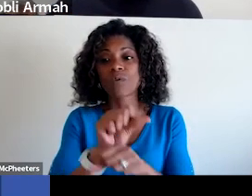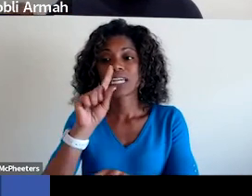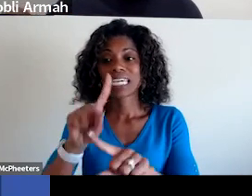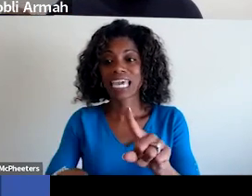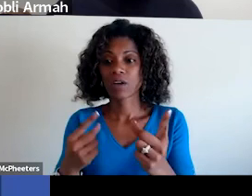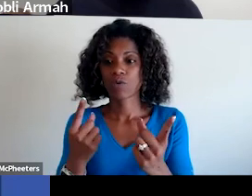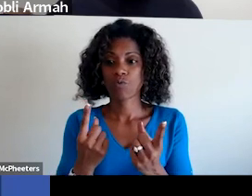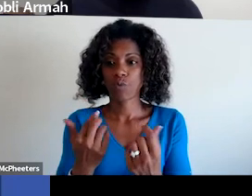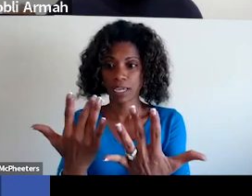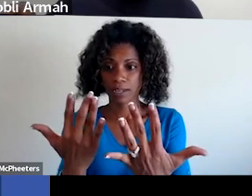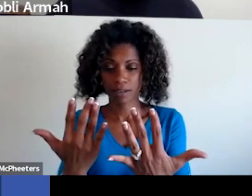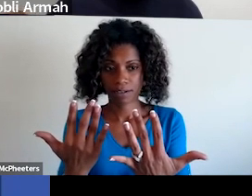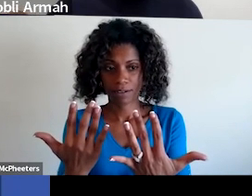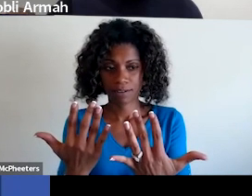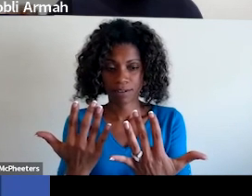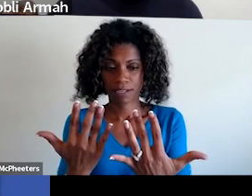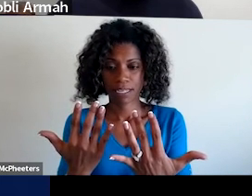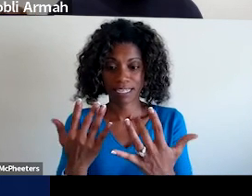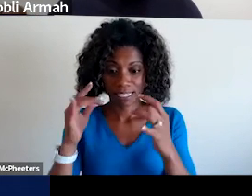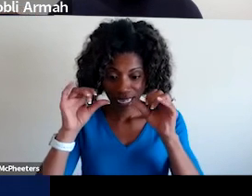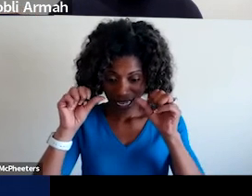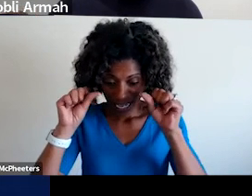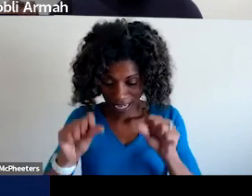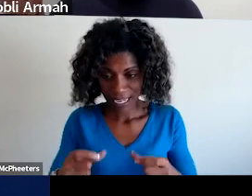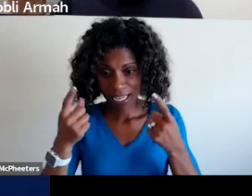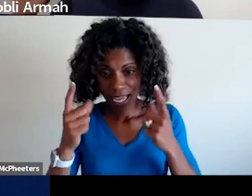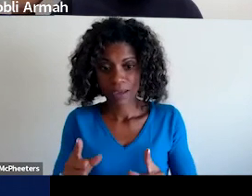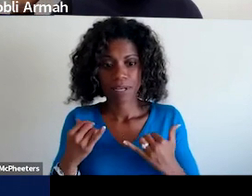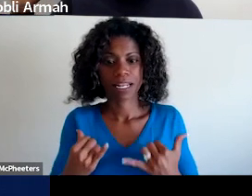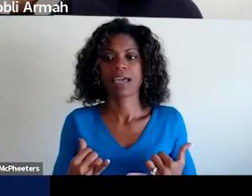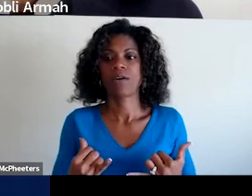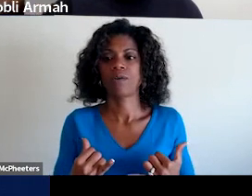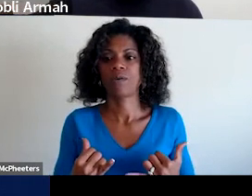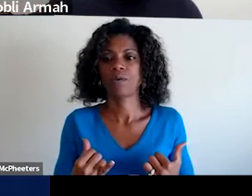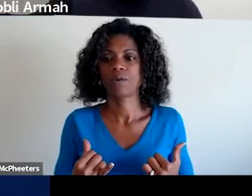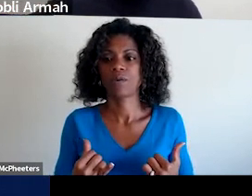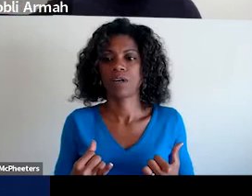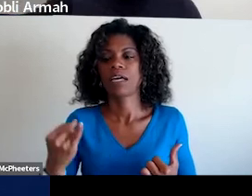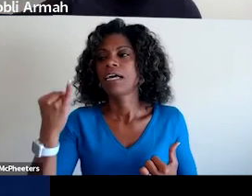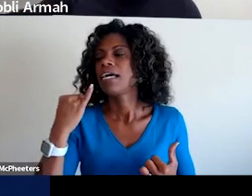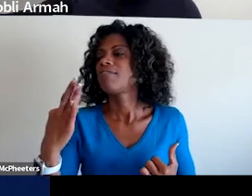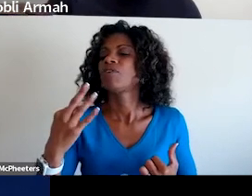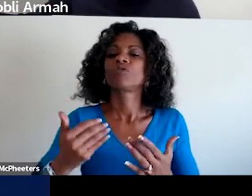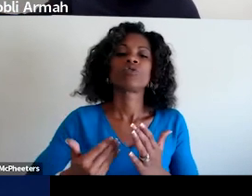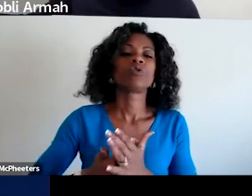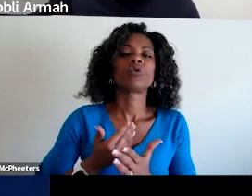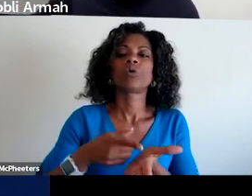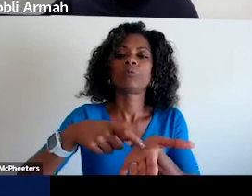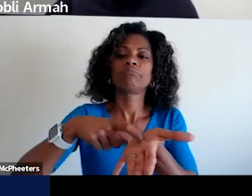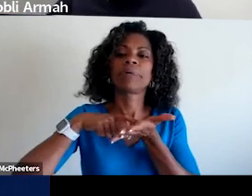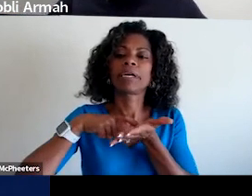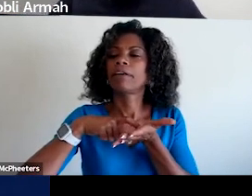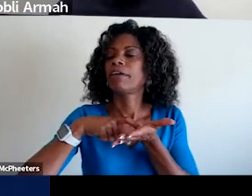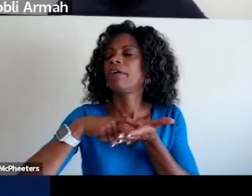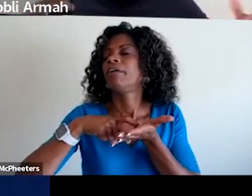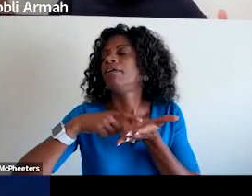really surprised by the nonprofit and the social good sector that if a new mandate comes down to expand to a new